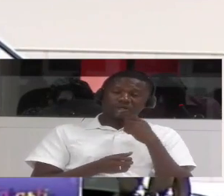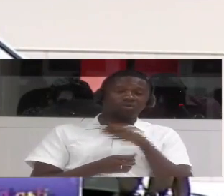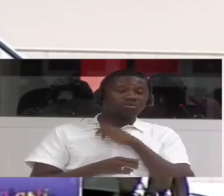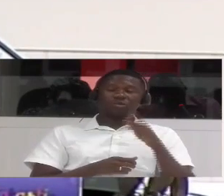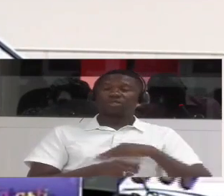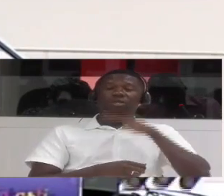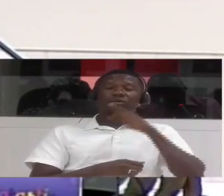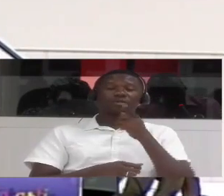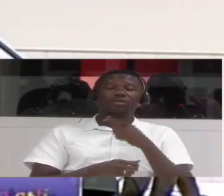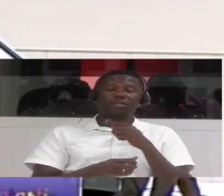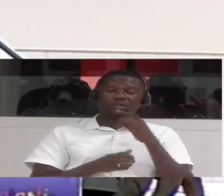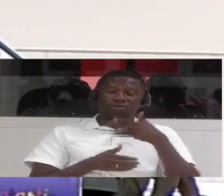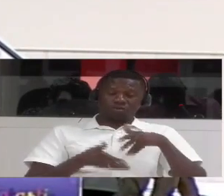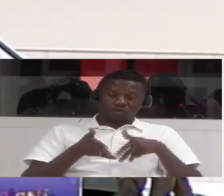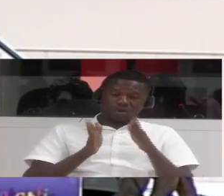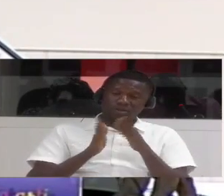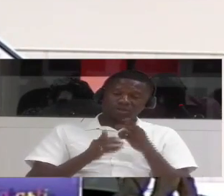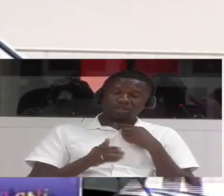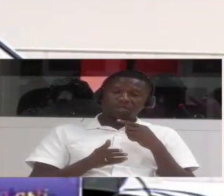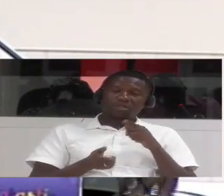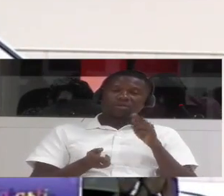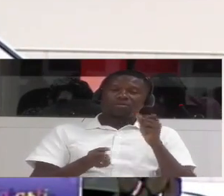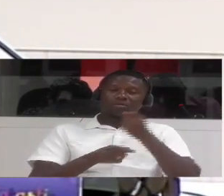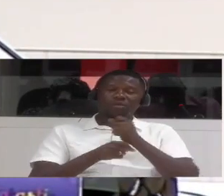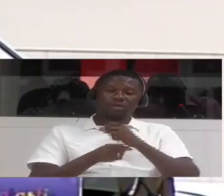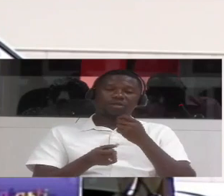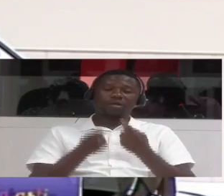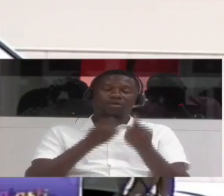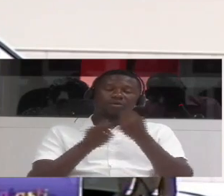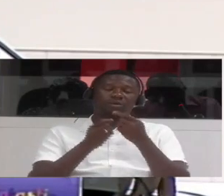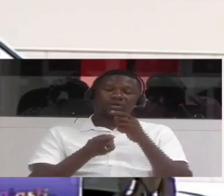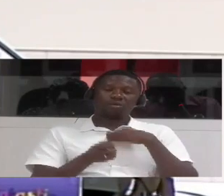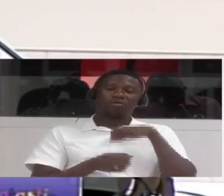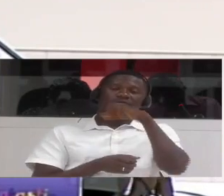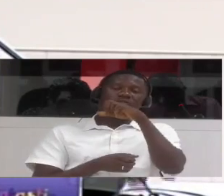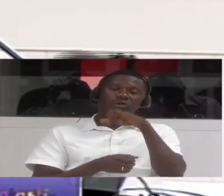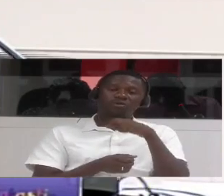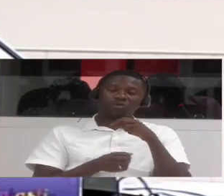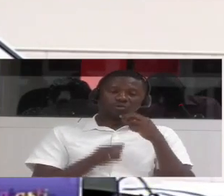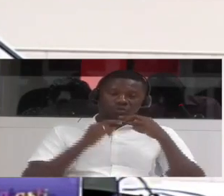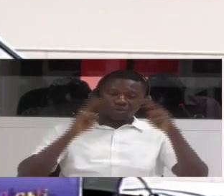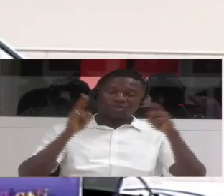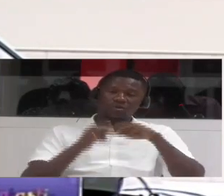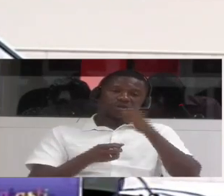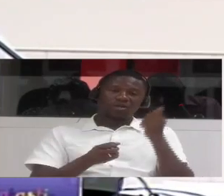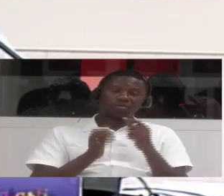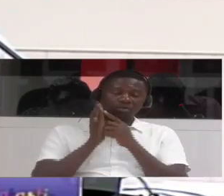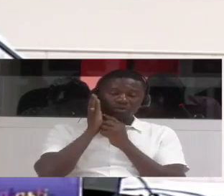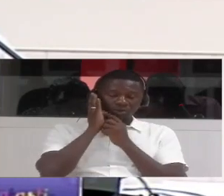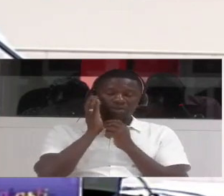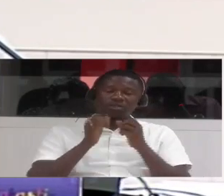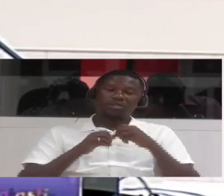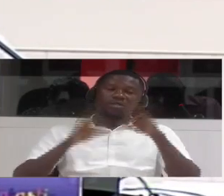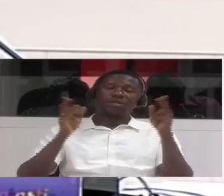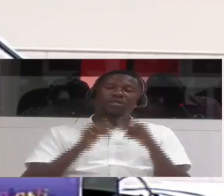then they inserted another provision to say false publication and broadcasting. And it was also during this period that